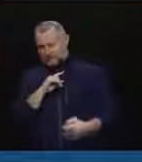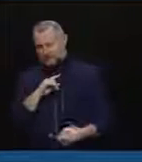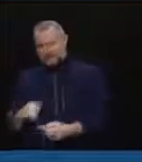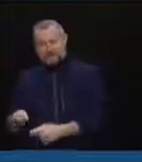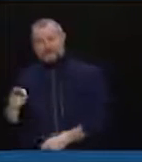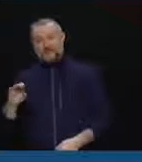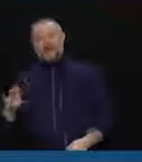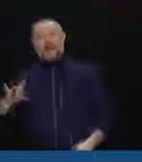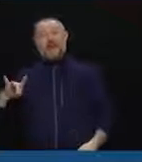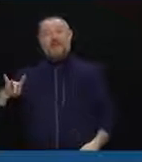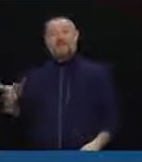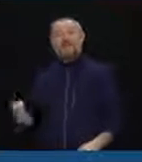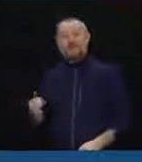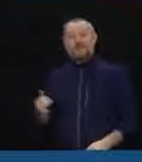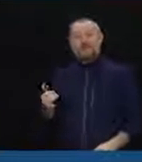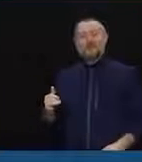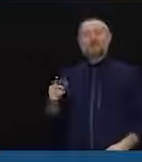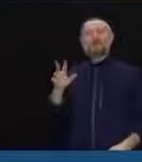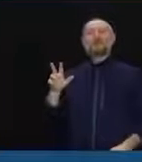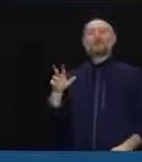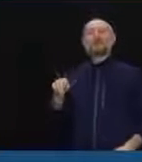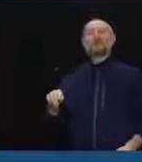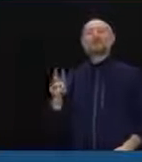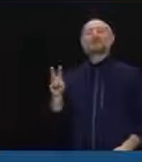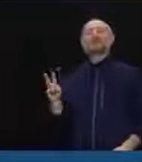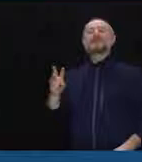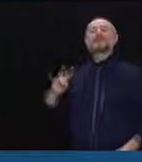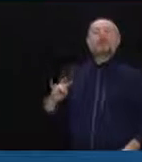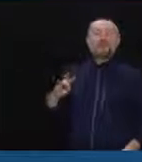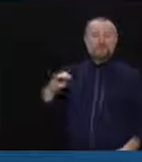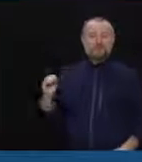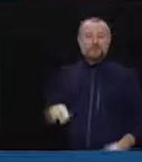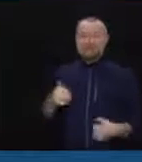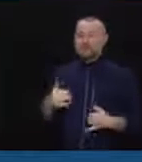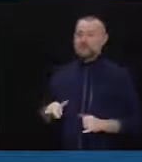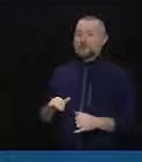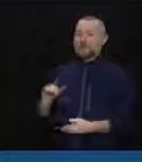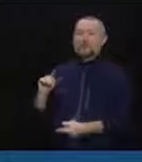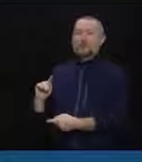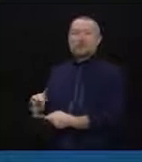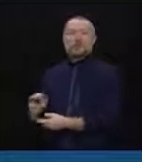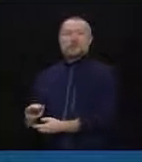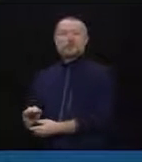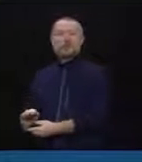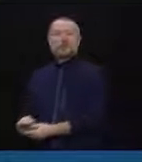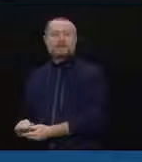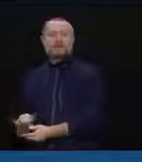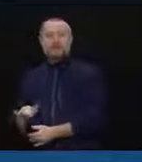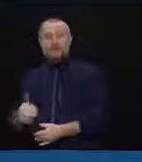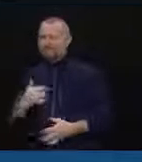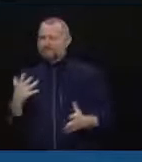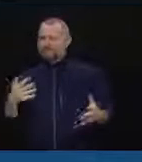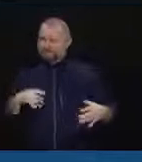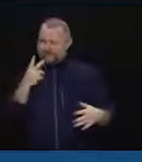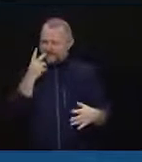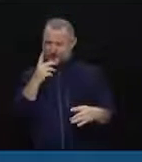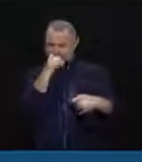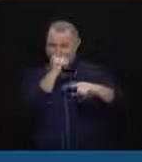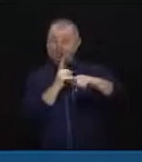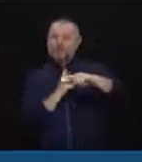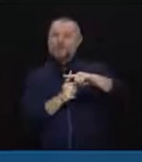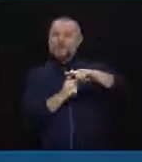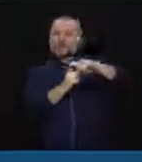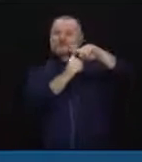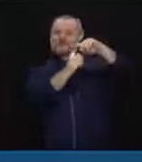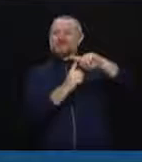3.67%, and the numbers continue to decline. That's an optimistic sign as well. That's what we've been waiting for. You've heard me talk about